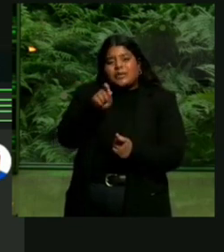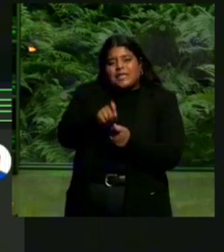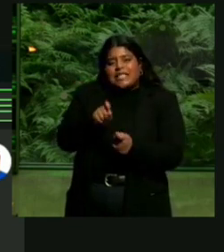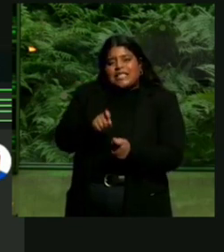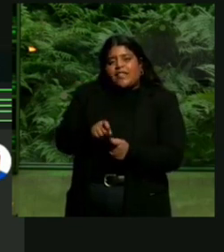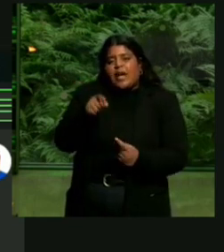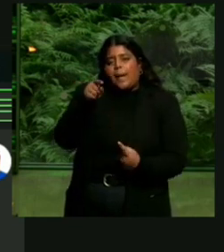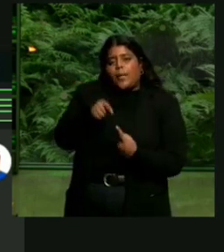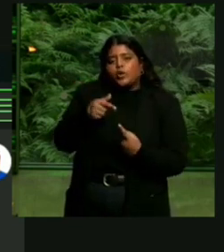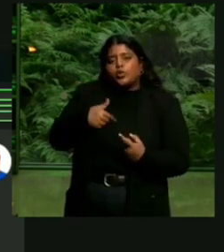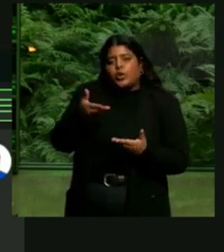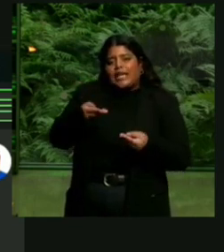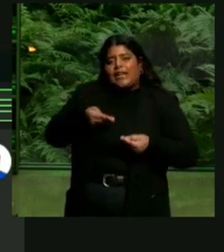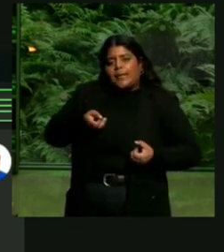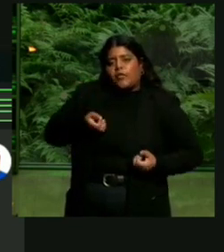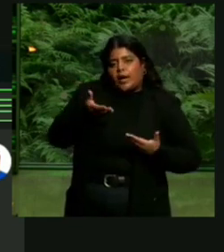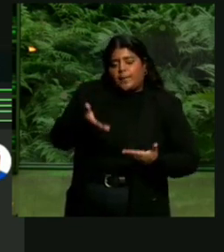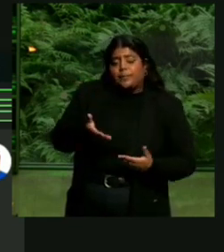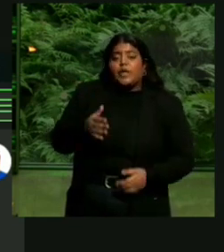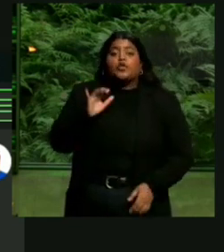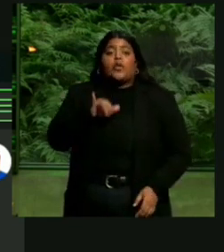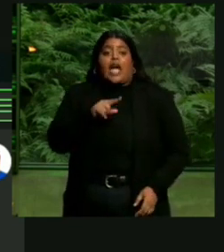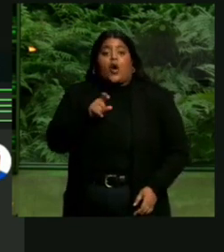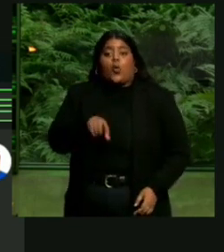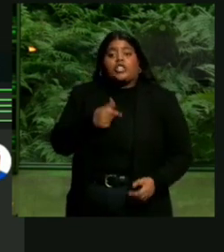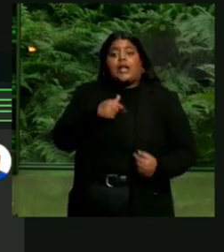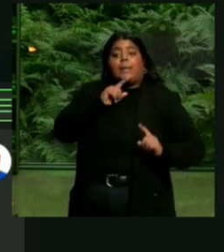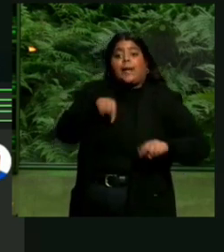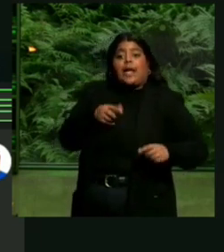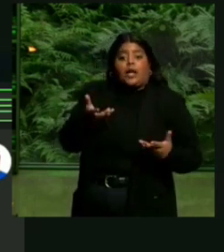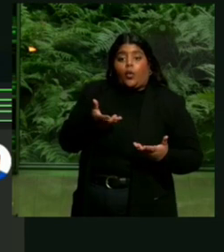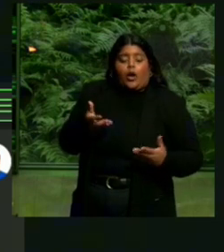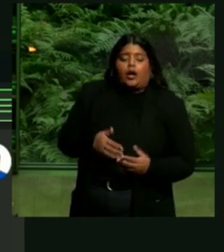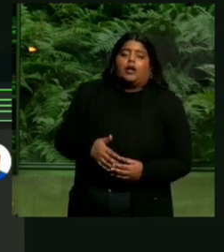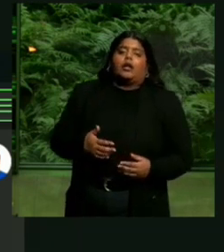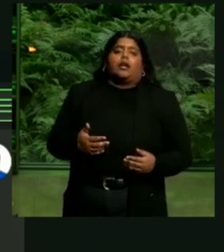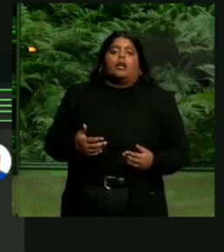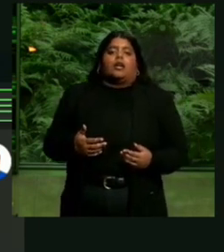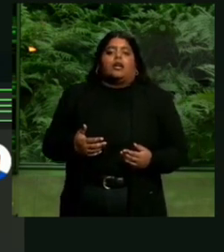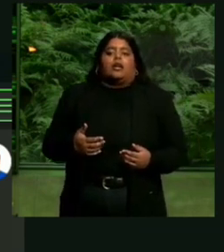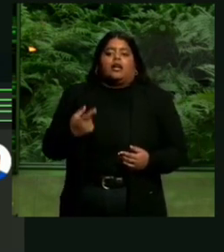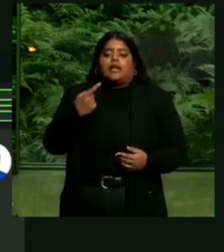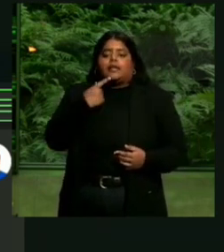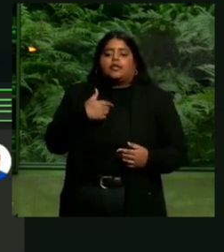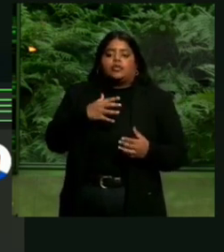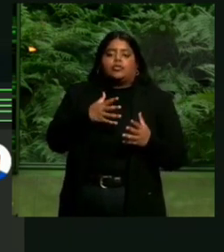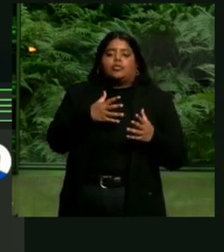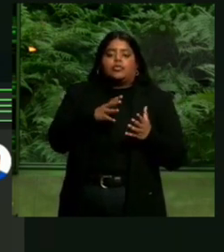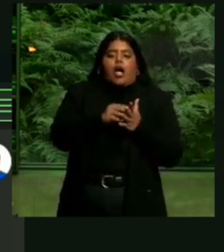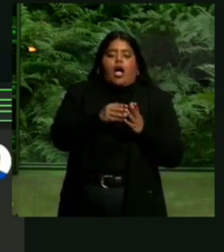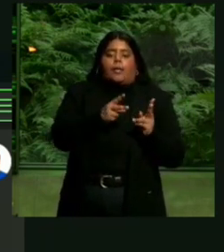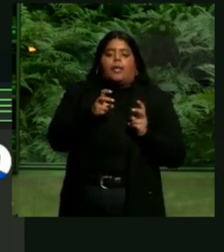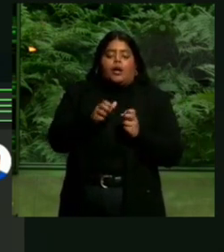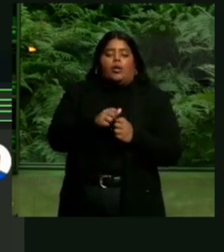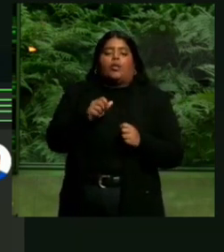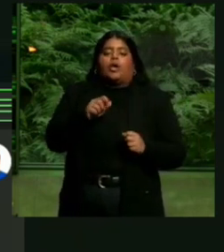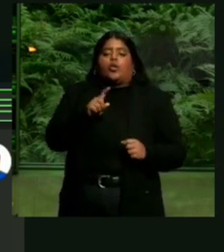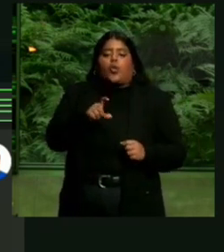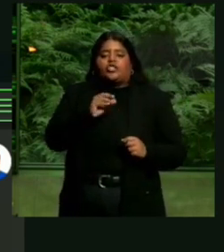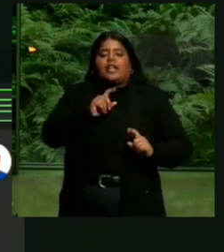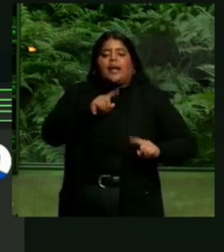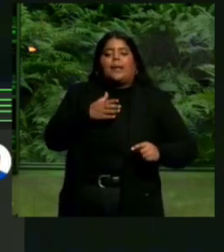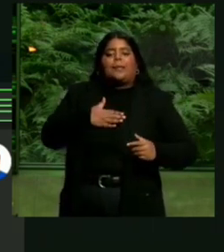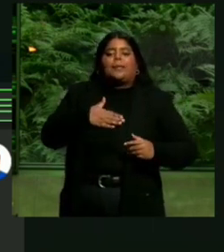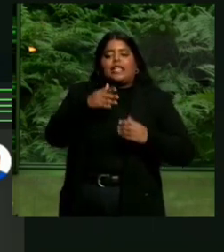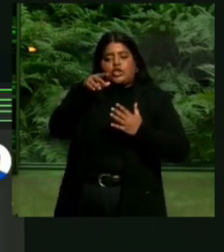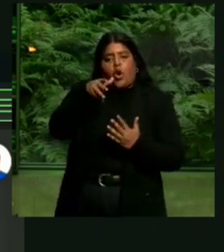give me a recommendation. So the prompt I'm giving it now is, this canvas has the copy with the Q&A. Can you please go through and